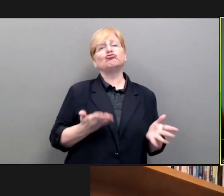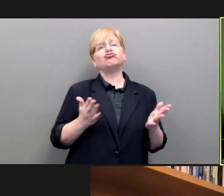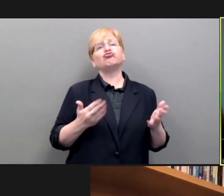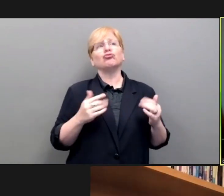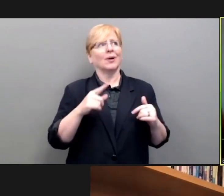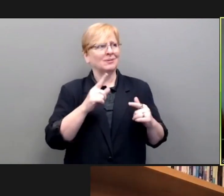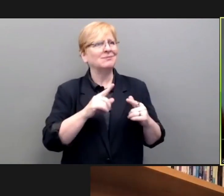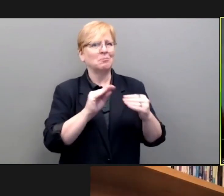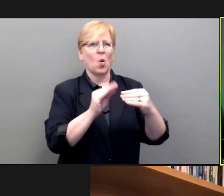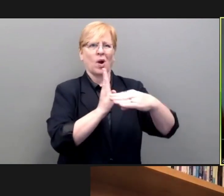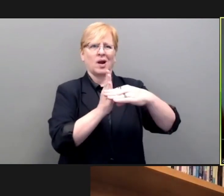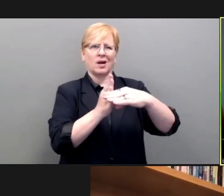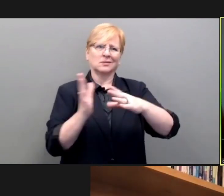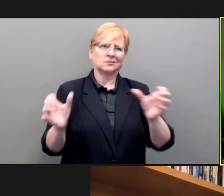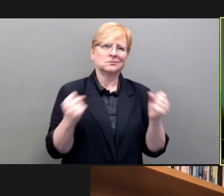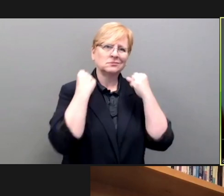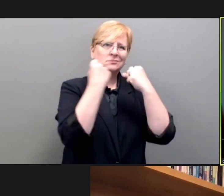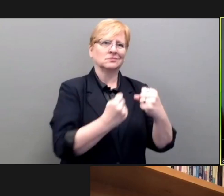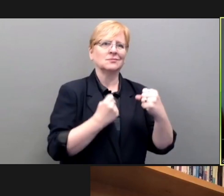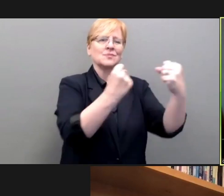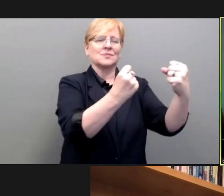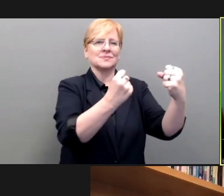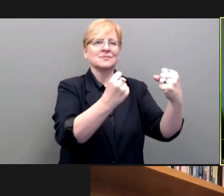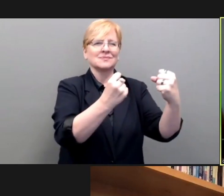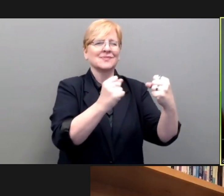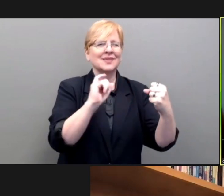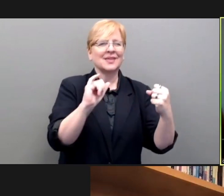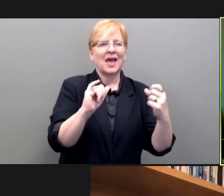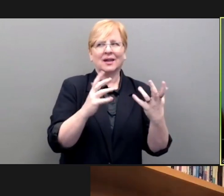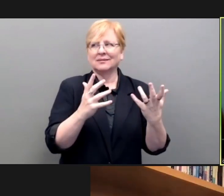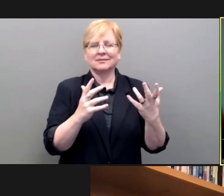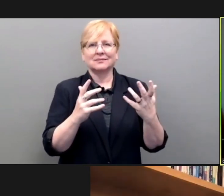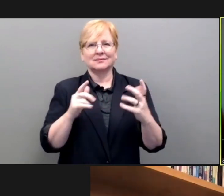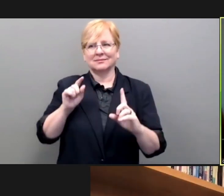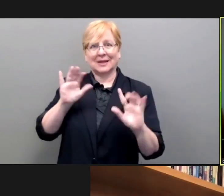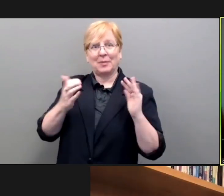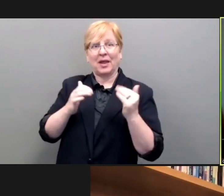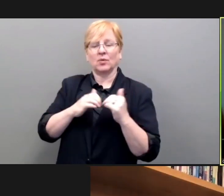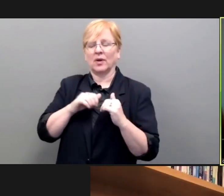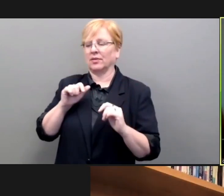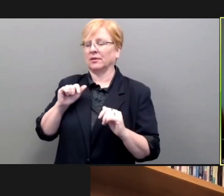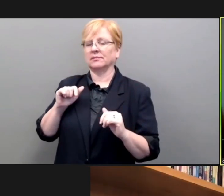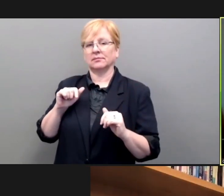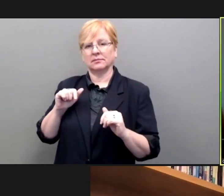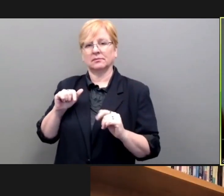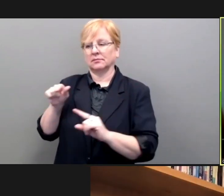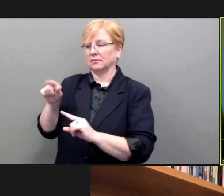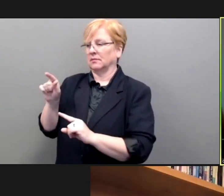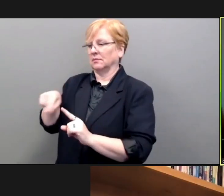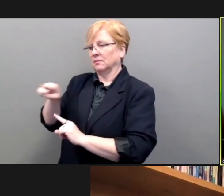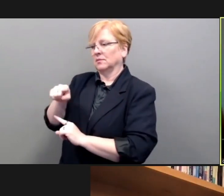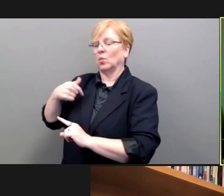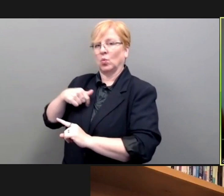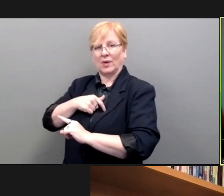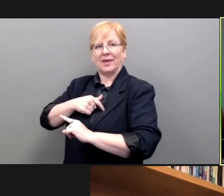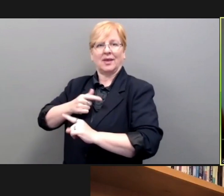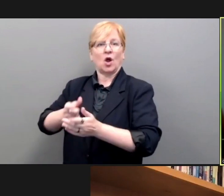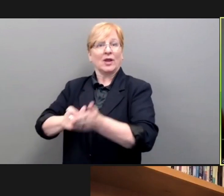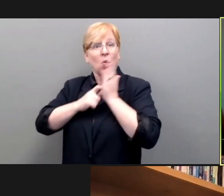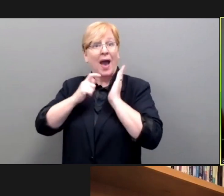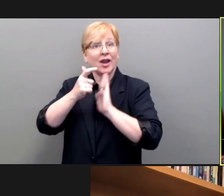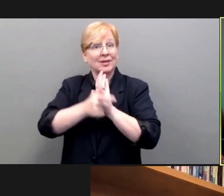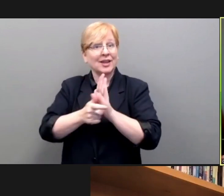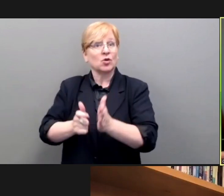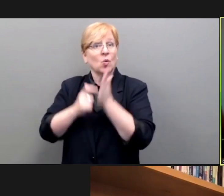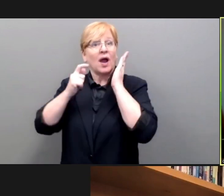require universities to do. It's a little bit different than schools where we're engaged in protecting minors.